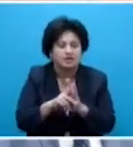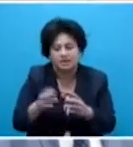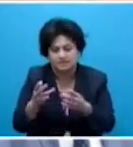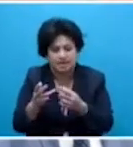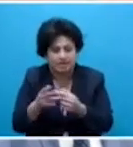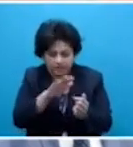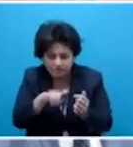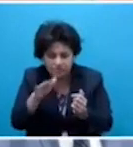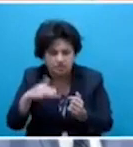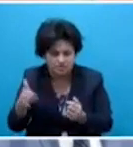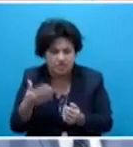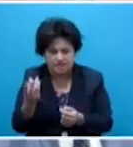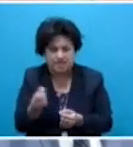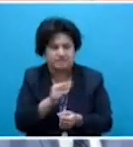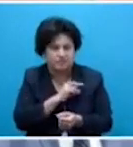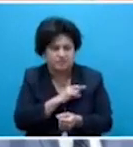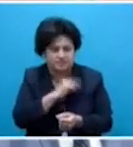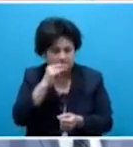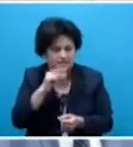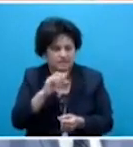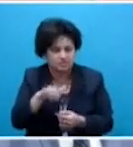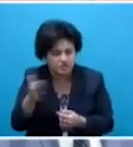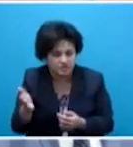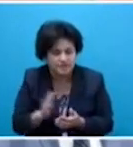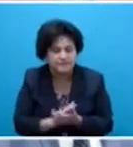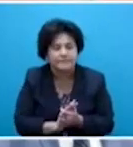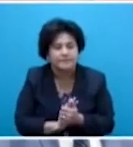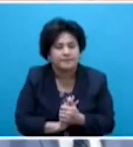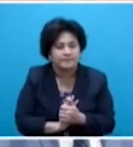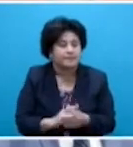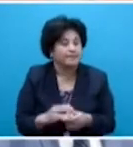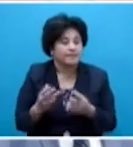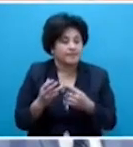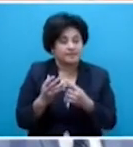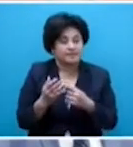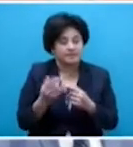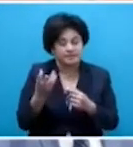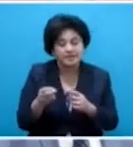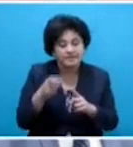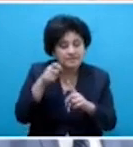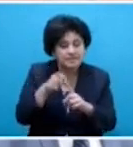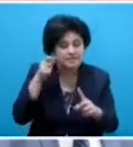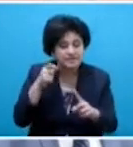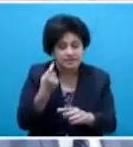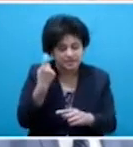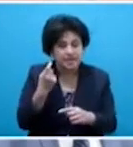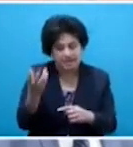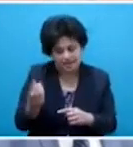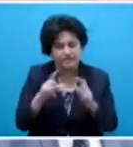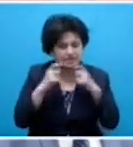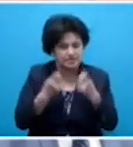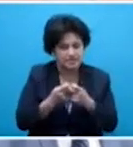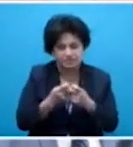SOPD clinics. The cases that need specialist care are seen by specialist teams who visit these facilities. In